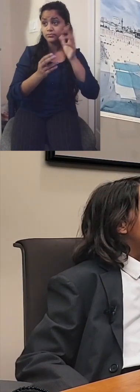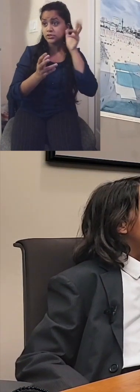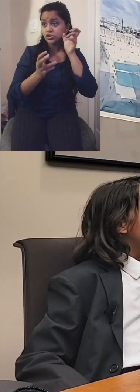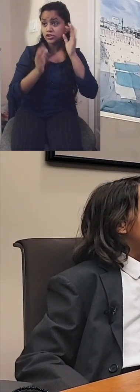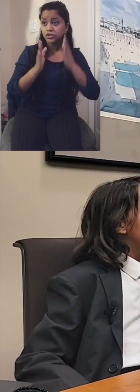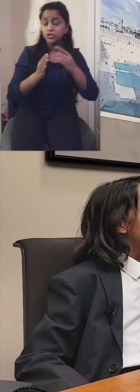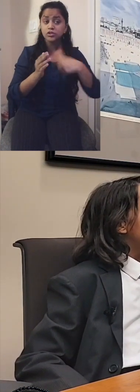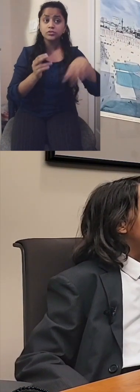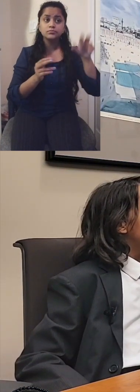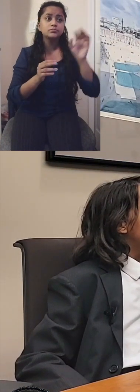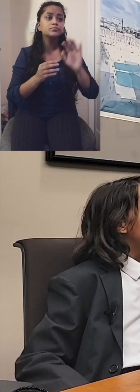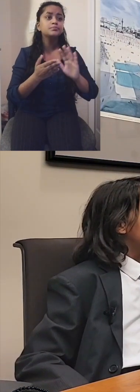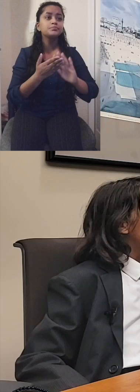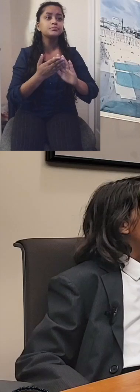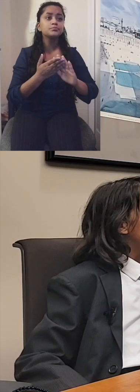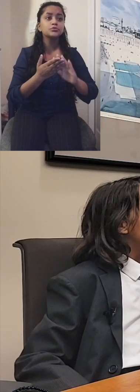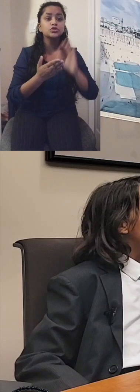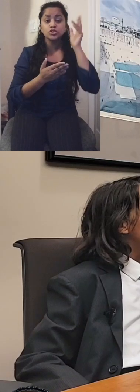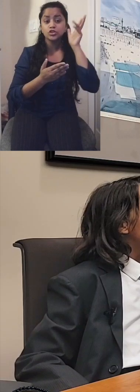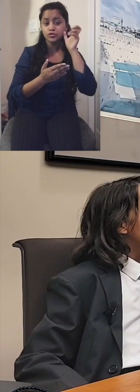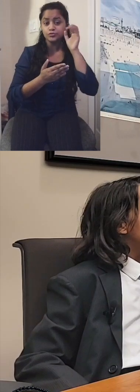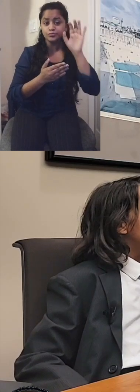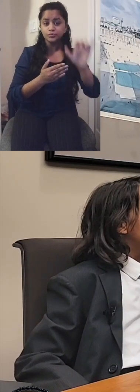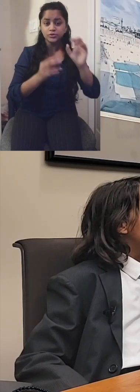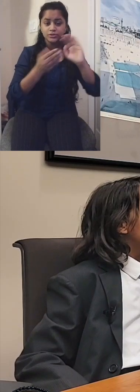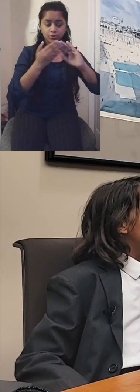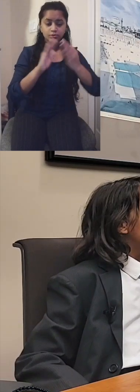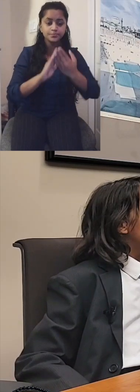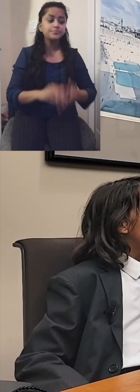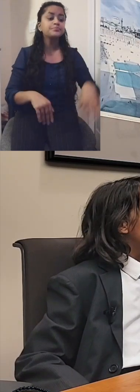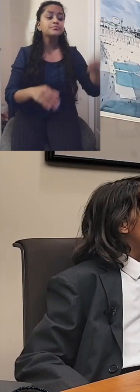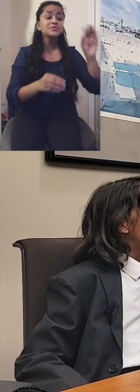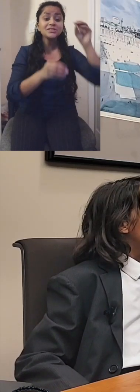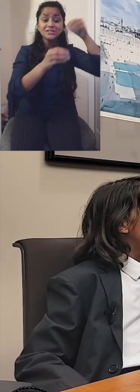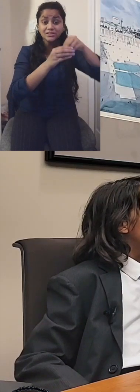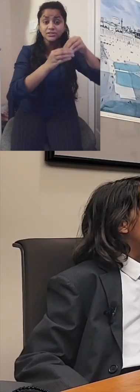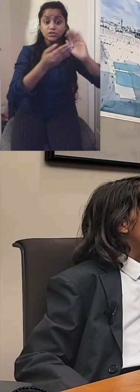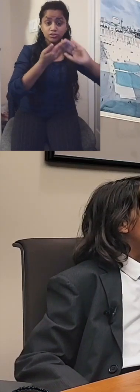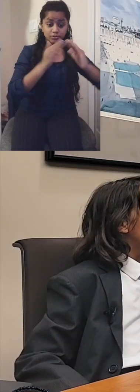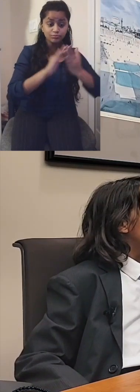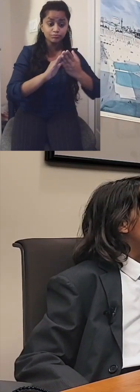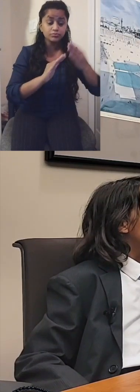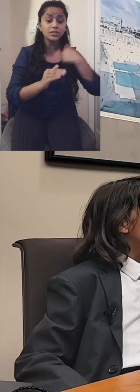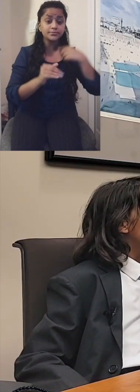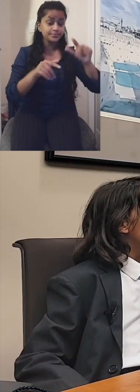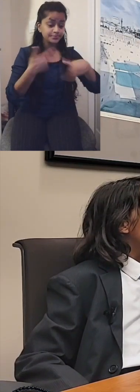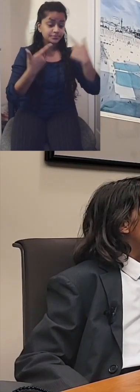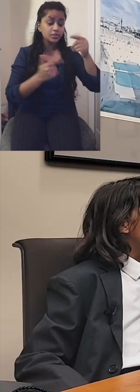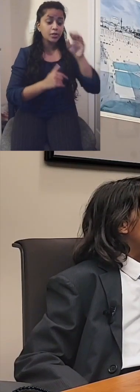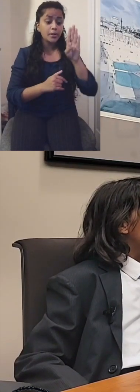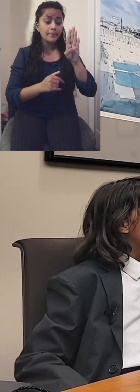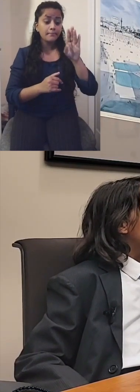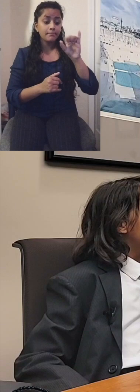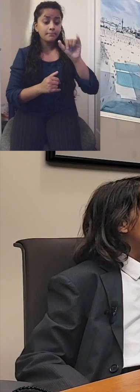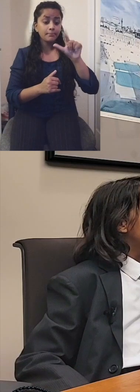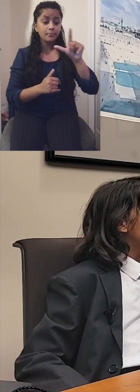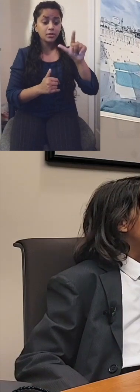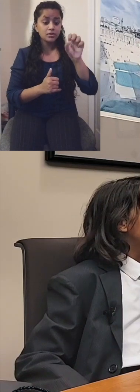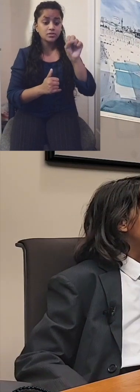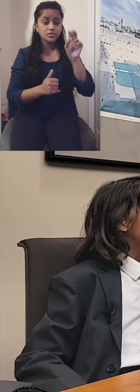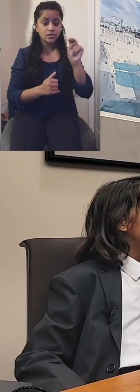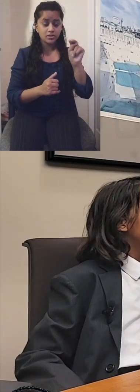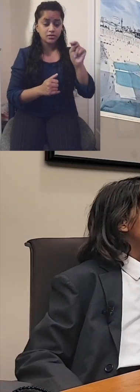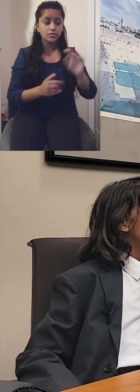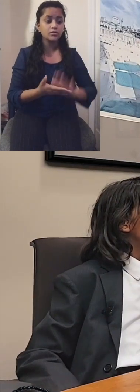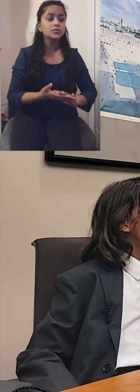It's a little town called Bilston. My mum and dad had the local toy shop, so you can imagine how much fun that was when I was growing